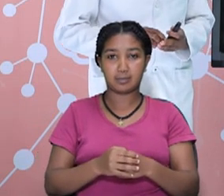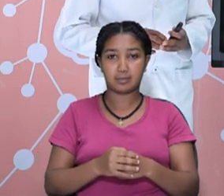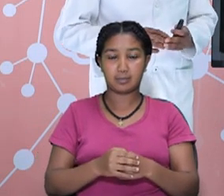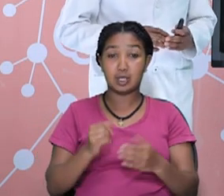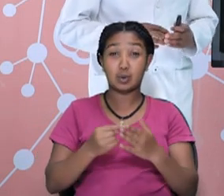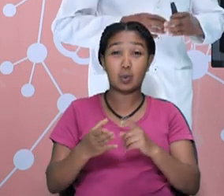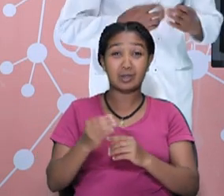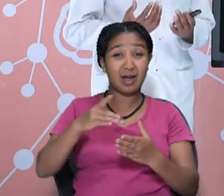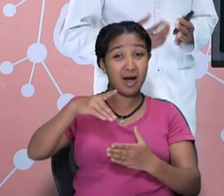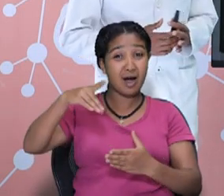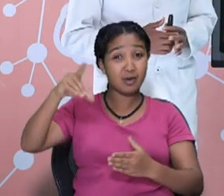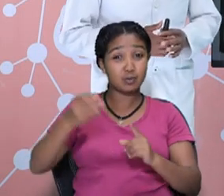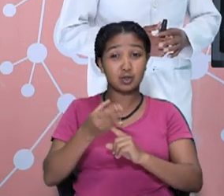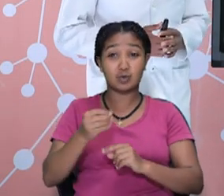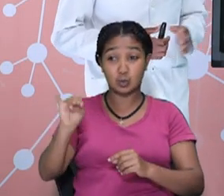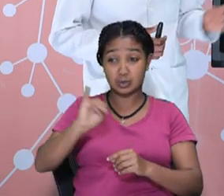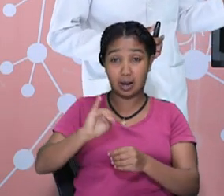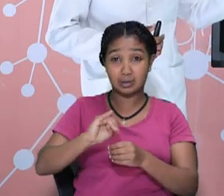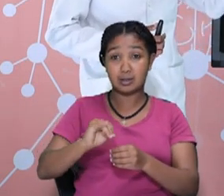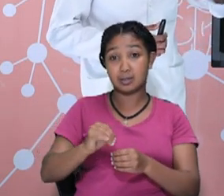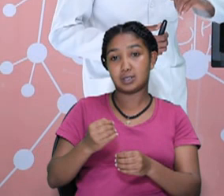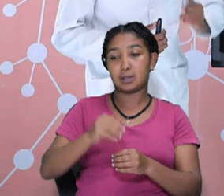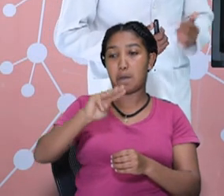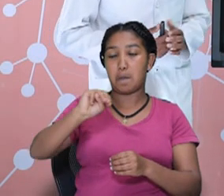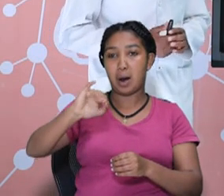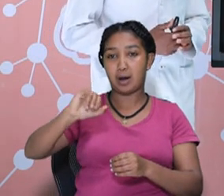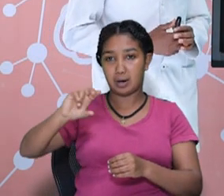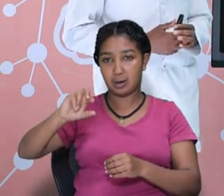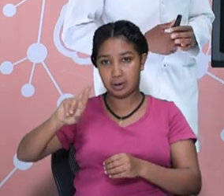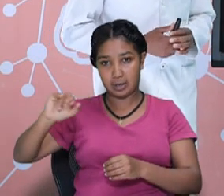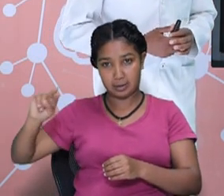it contains high concentration of salt. That's why it's marine ecosystem.